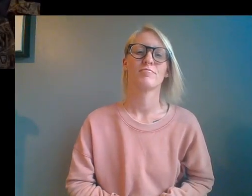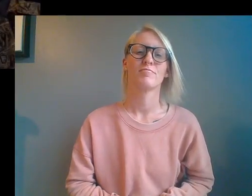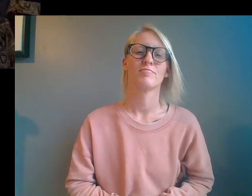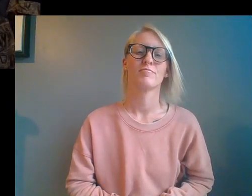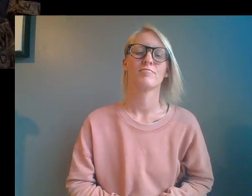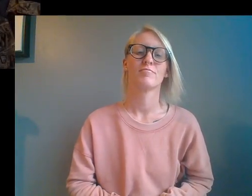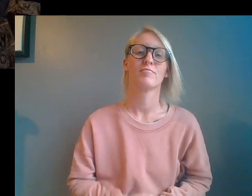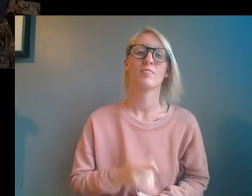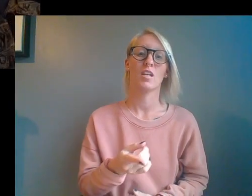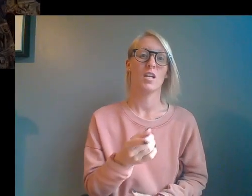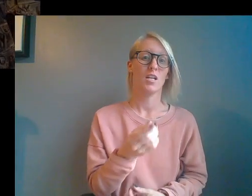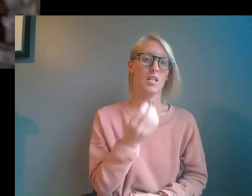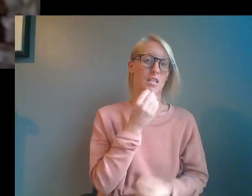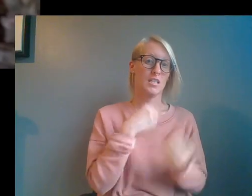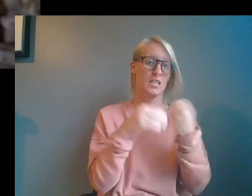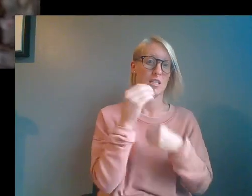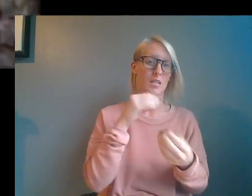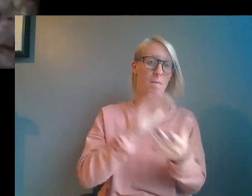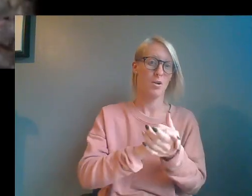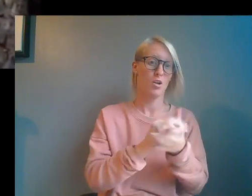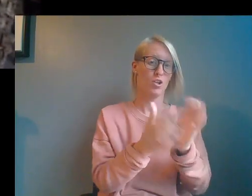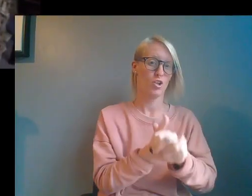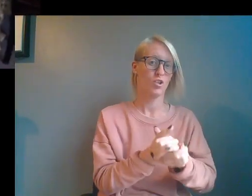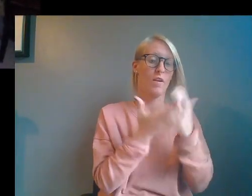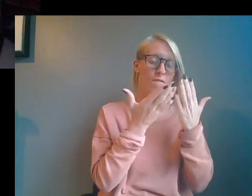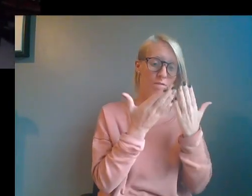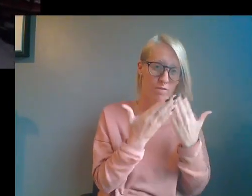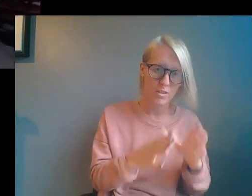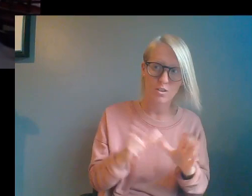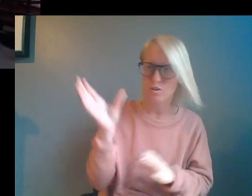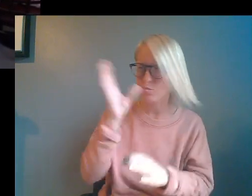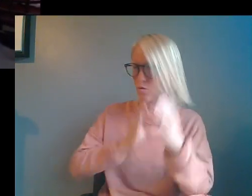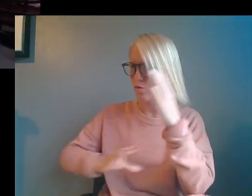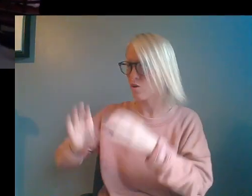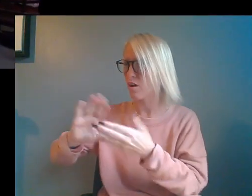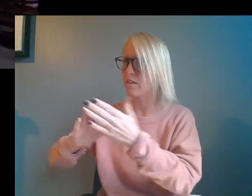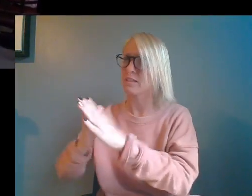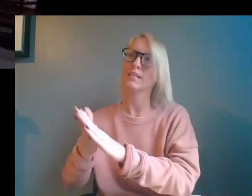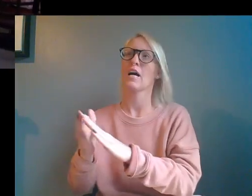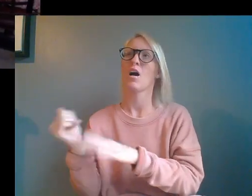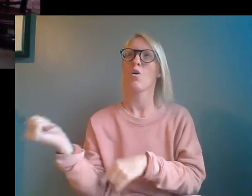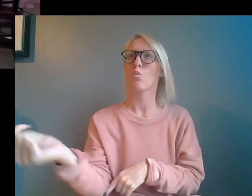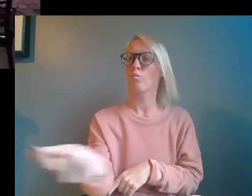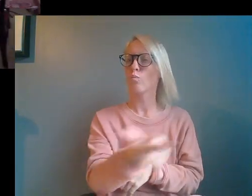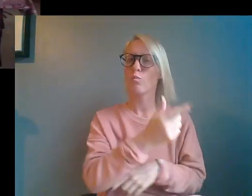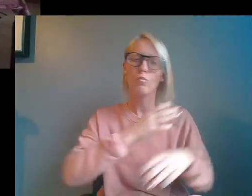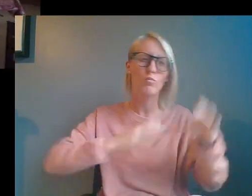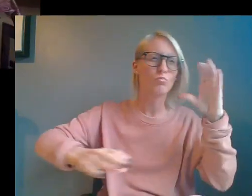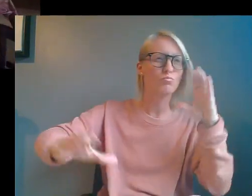We grabbed burgers here right before they closed and then explored a little bit more of the town.